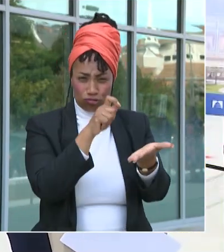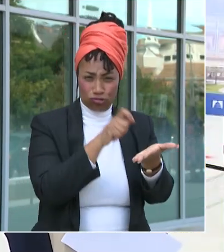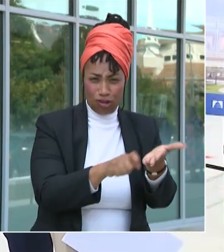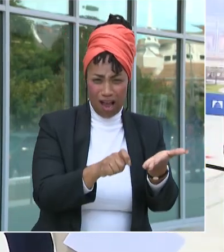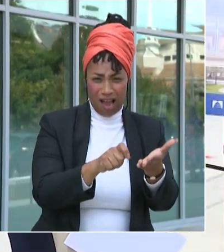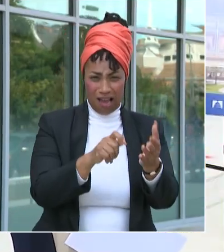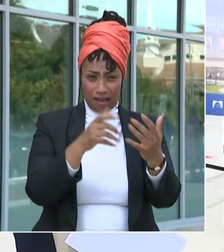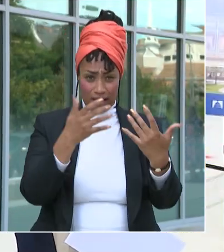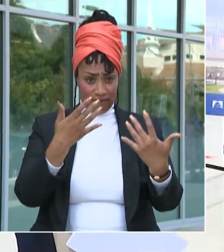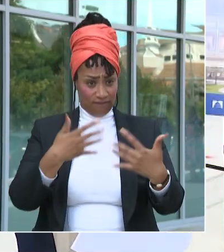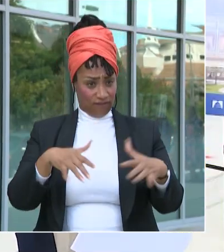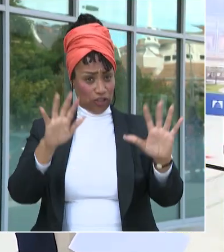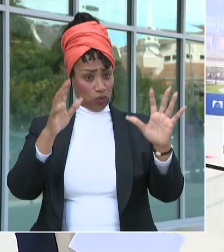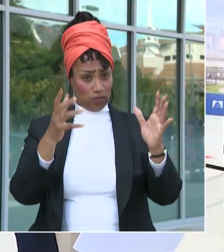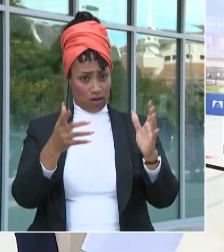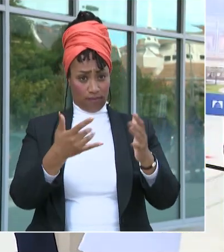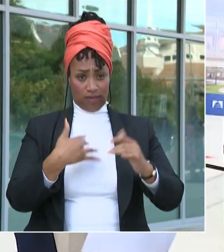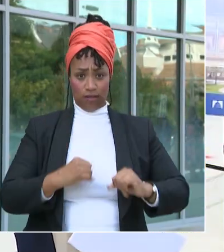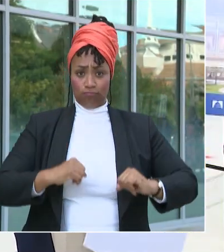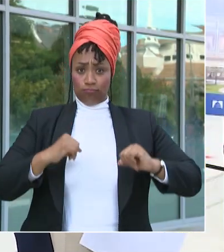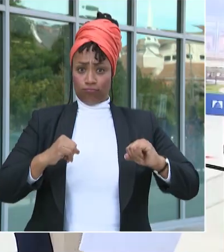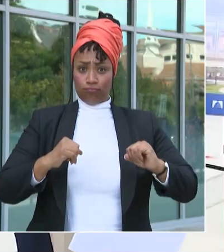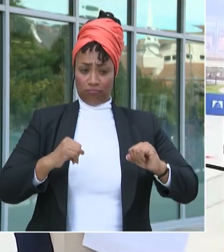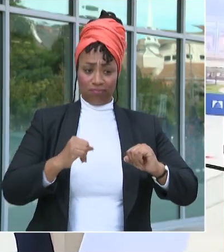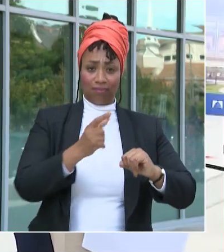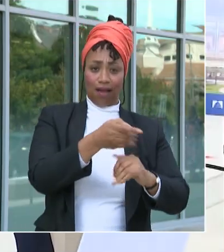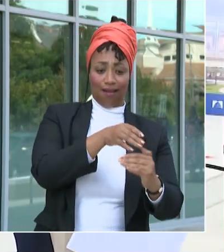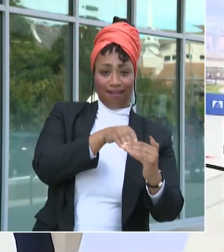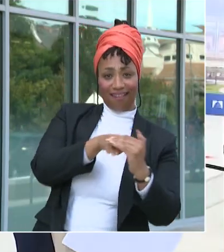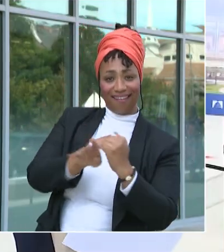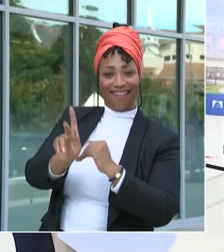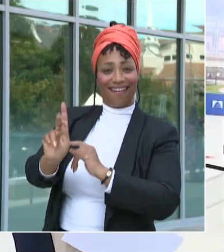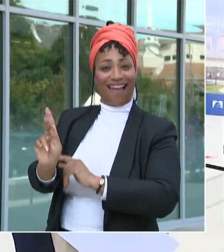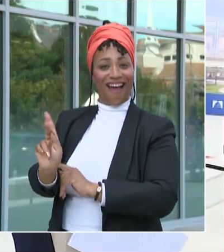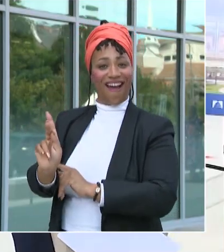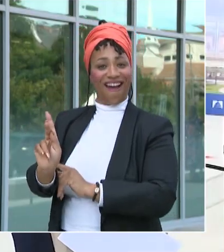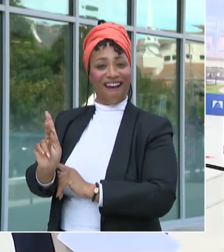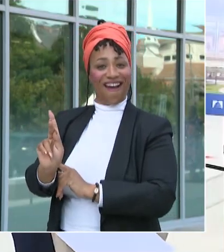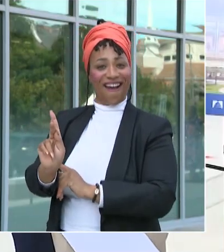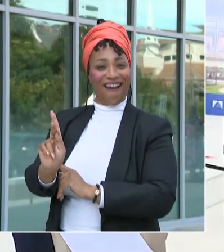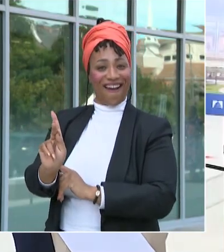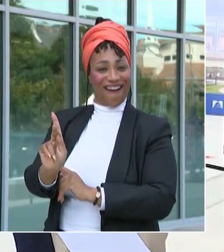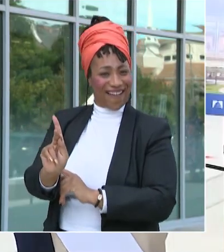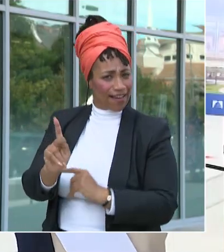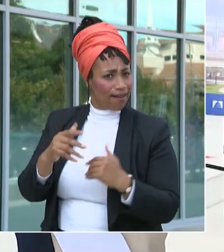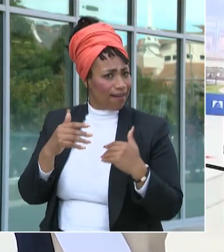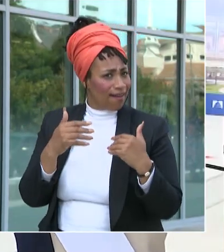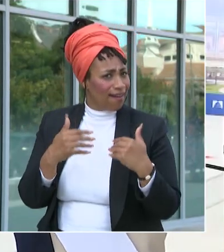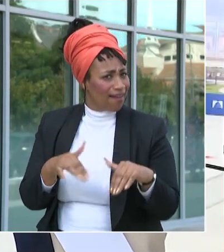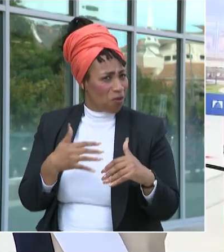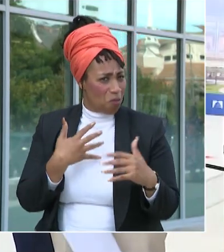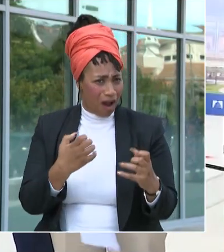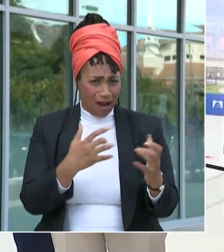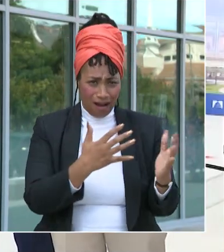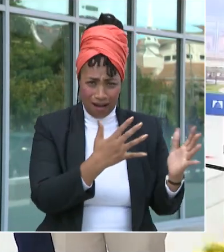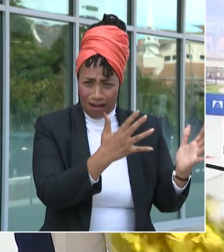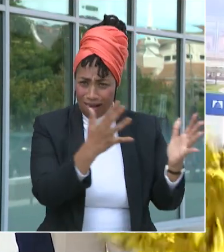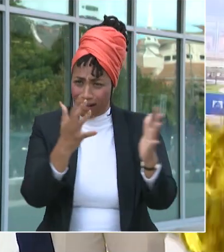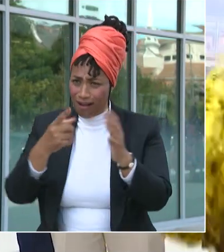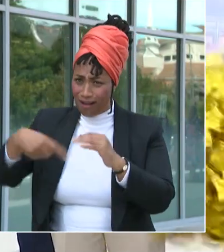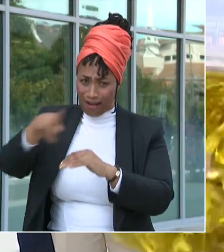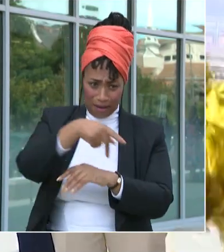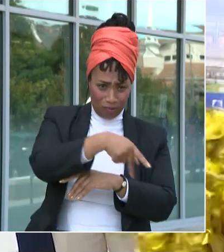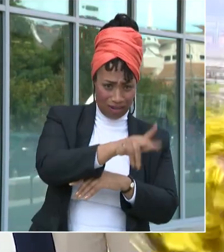So let me just give out a huge, huge shout out to all of our pre-K teachers and aides for loving, teaching,